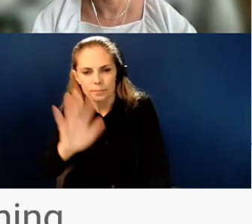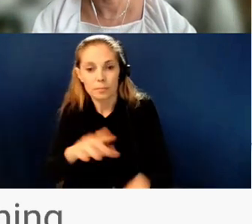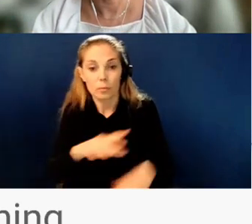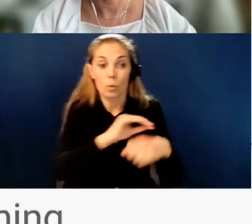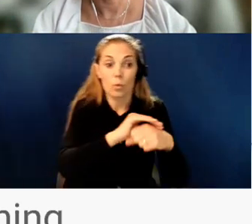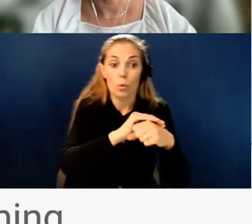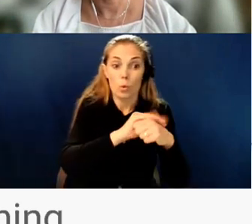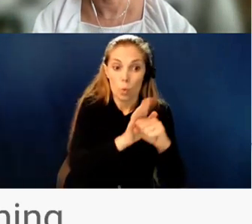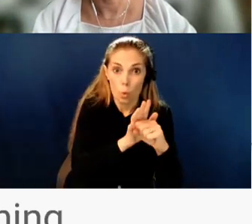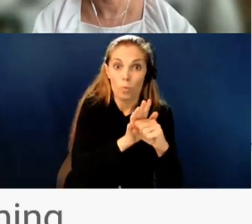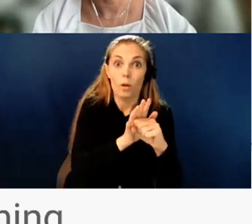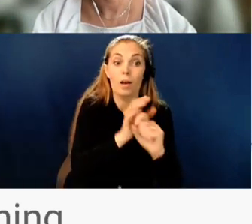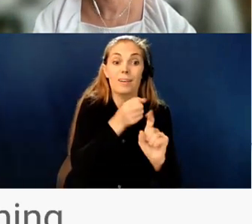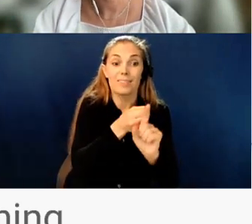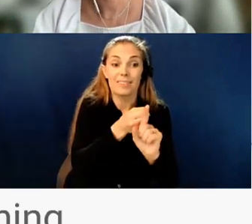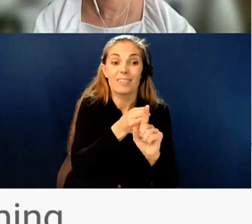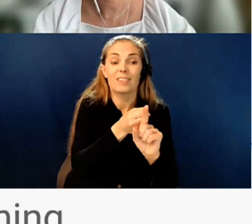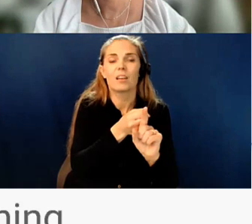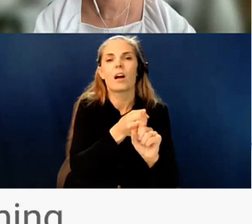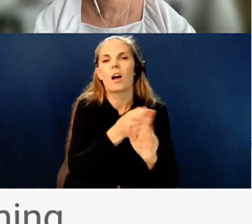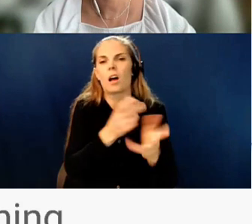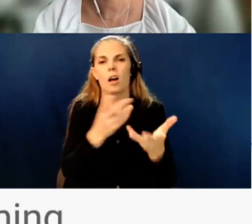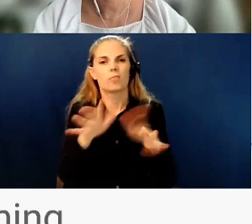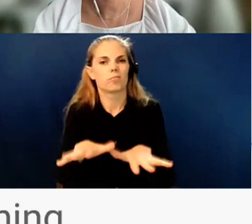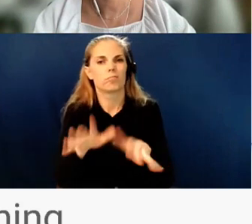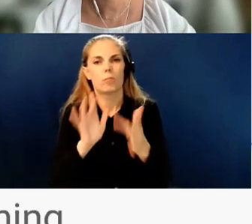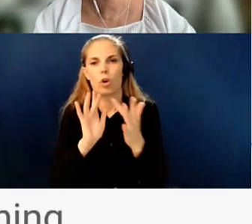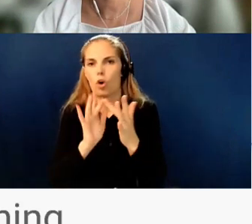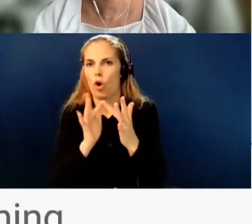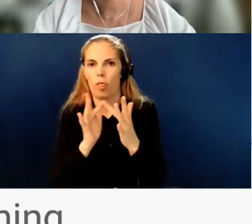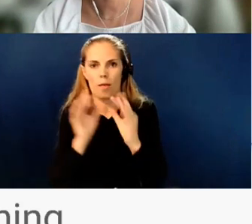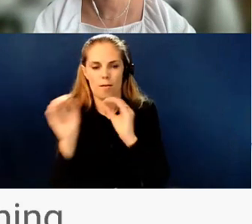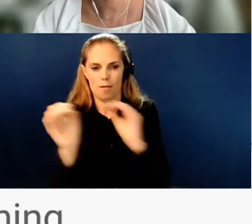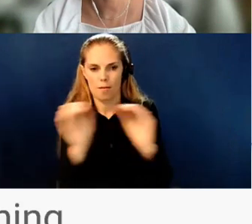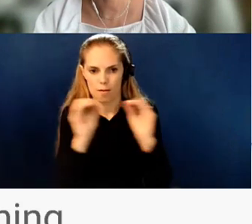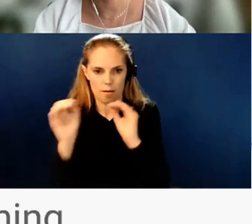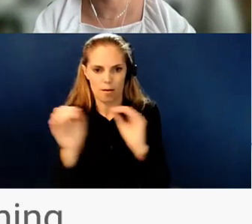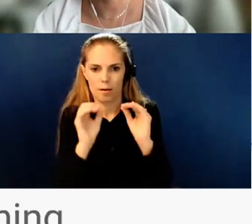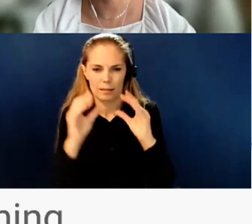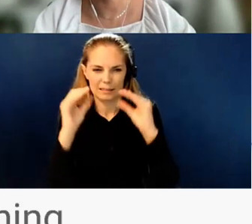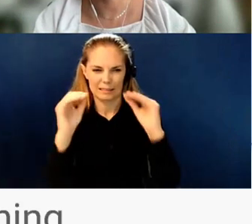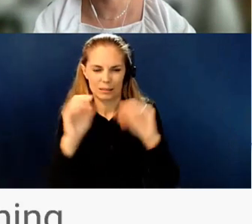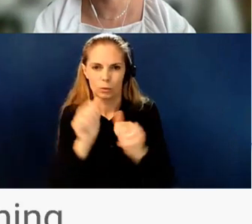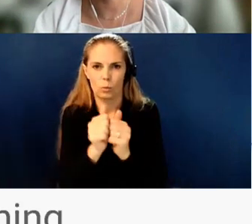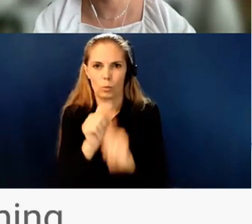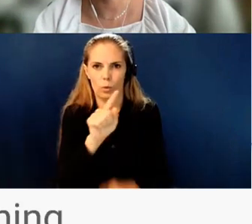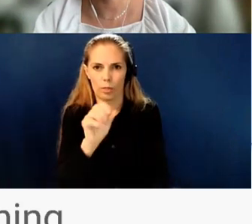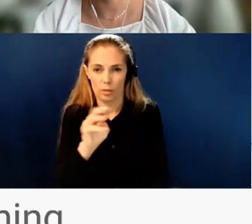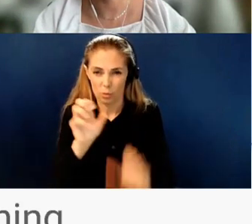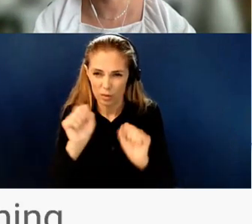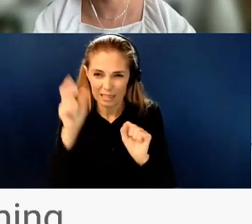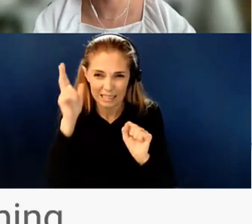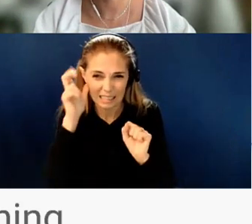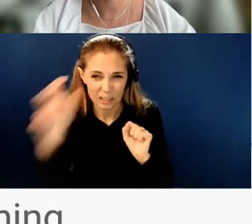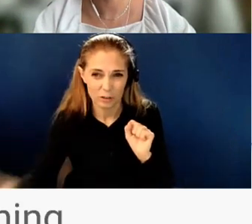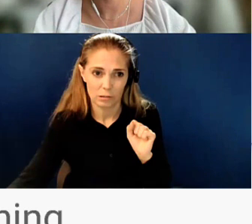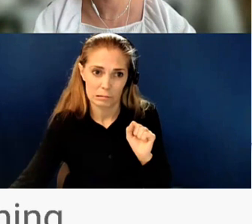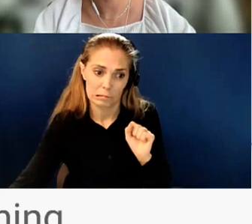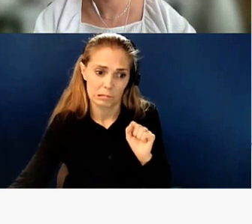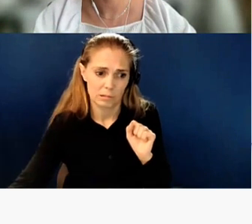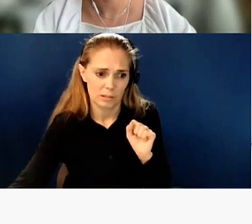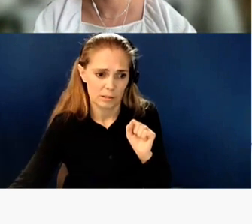platforms. Now, I'm assuming everyone can hear me. I should have asked that, but you probably would let me know if you couldn't. Next